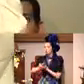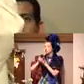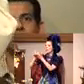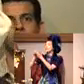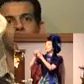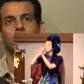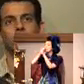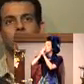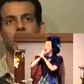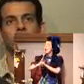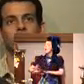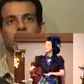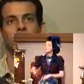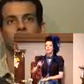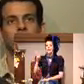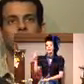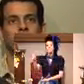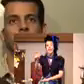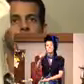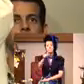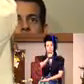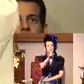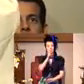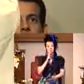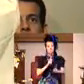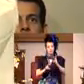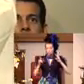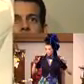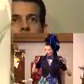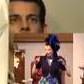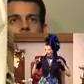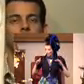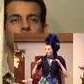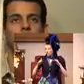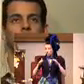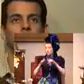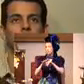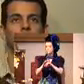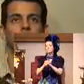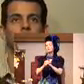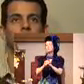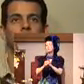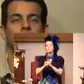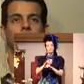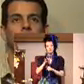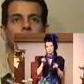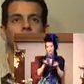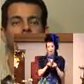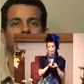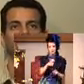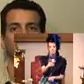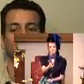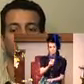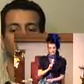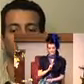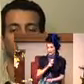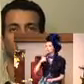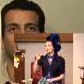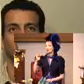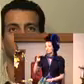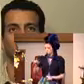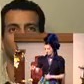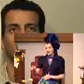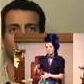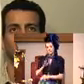and he passed it to those who were gathered there, as it is pass to you and to me this day. See, the Elijah cup was to